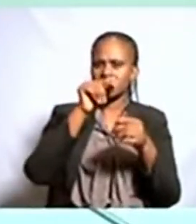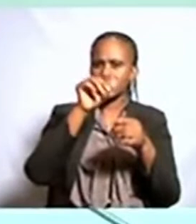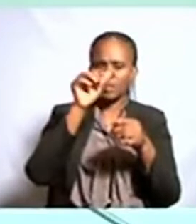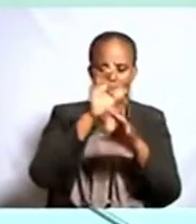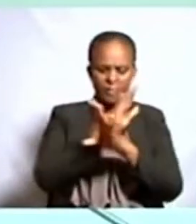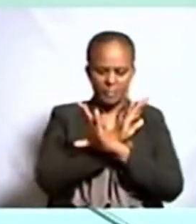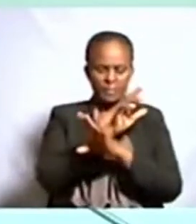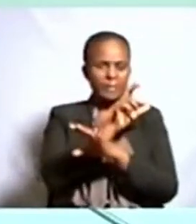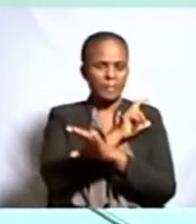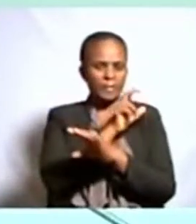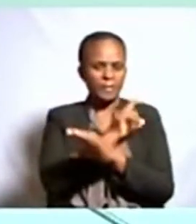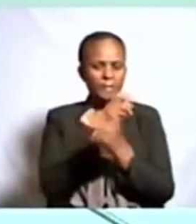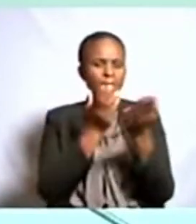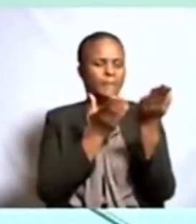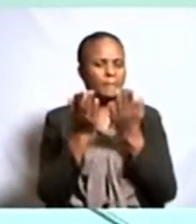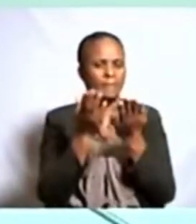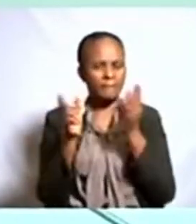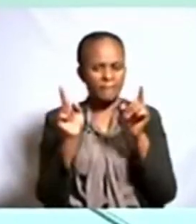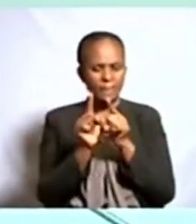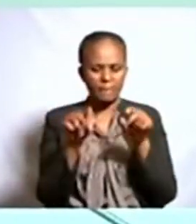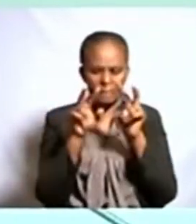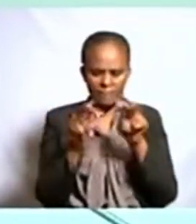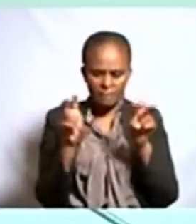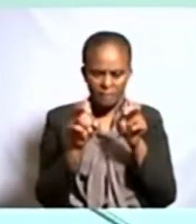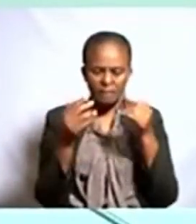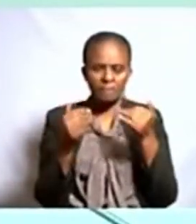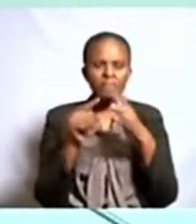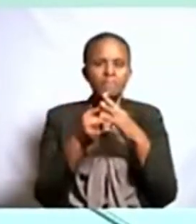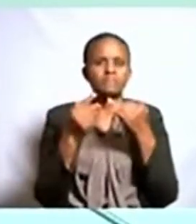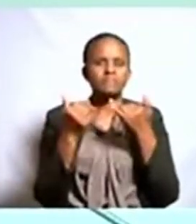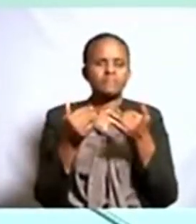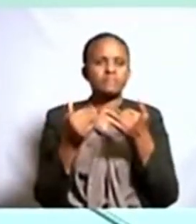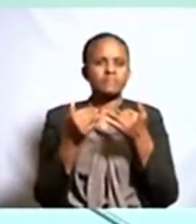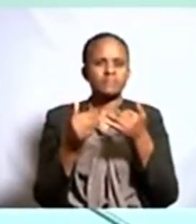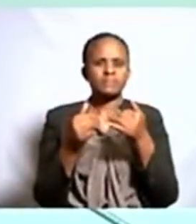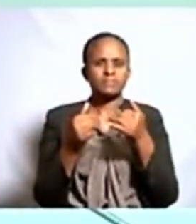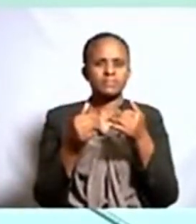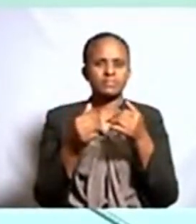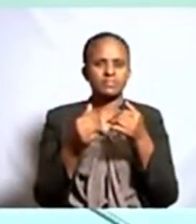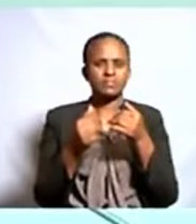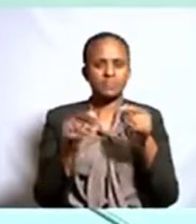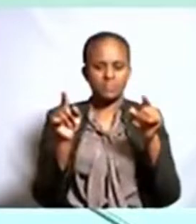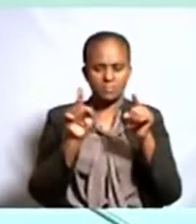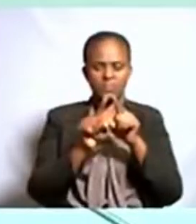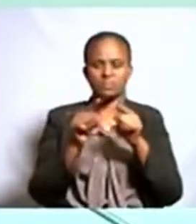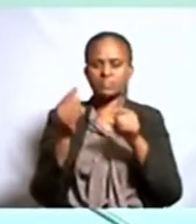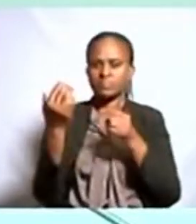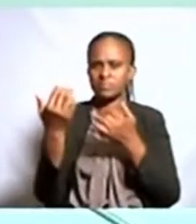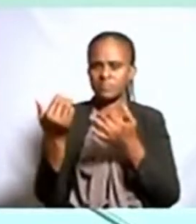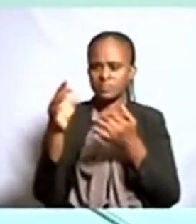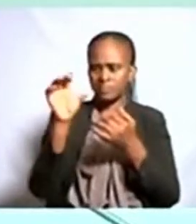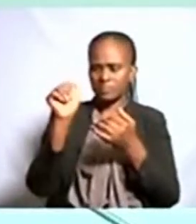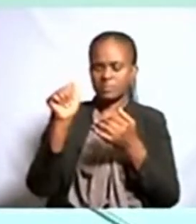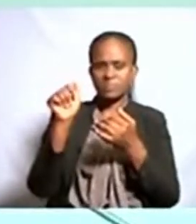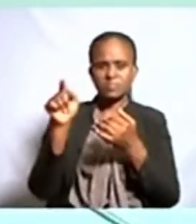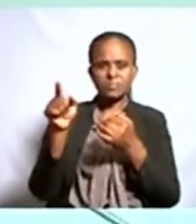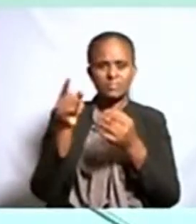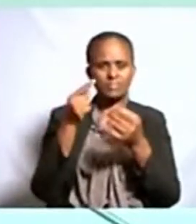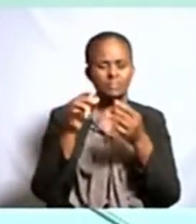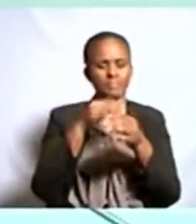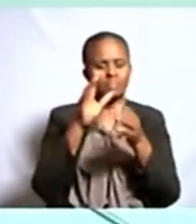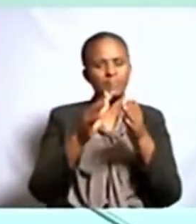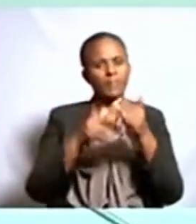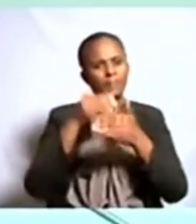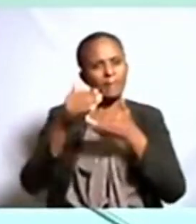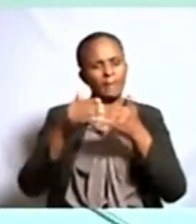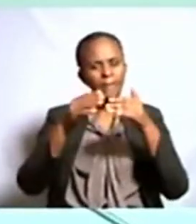Zambia police and investigations have been instituted, and the appendix 5 speaks to that. The next